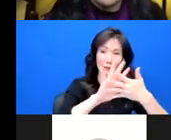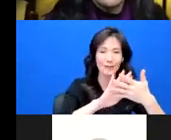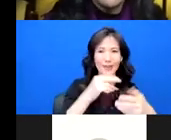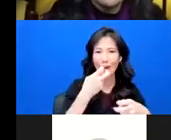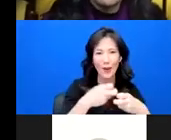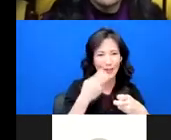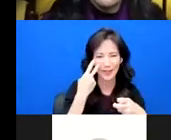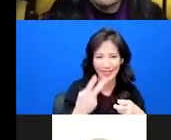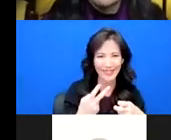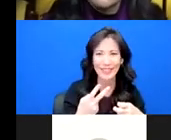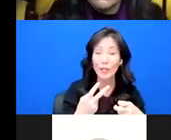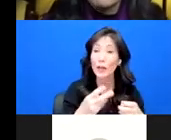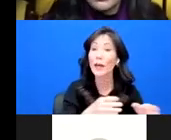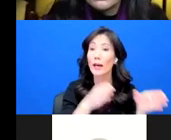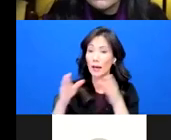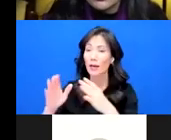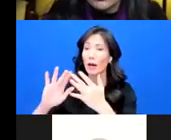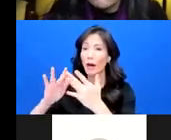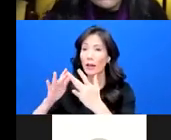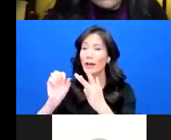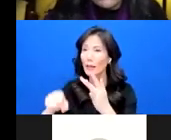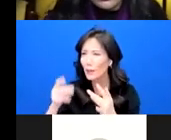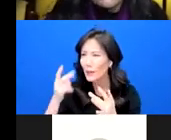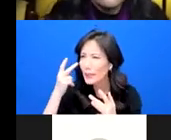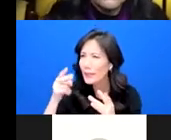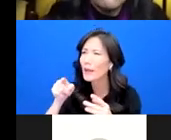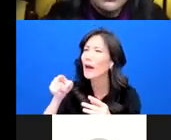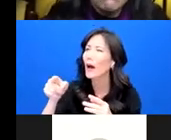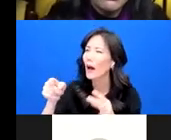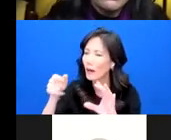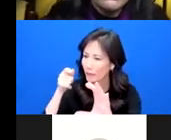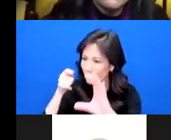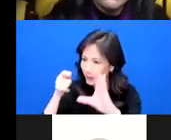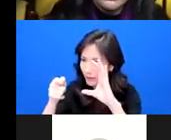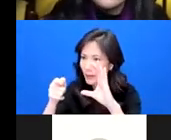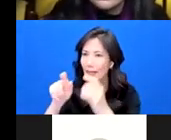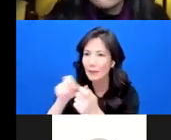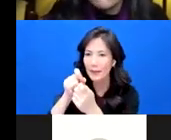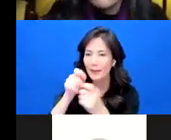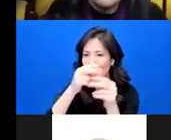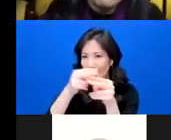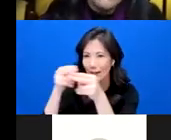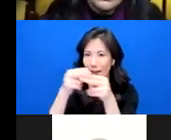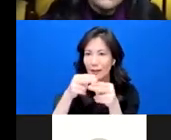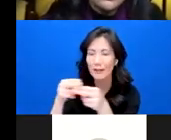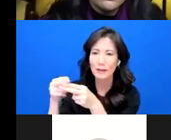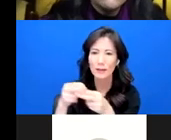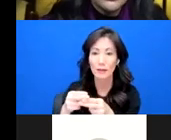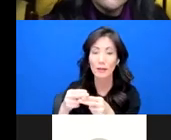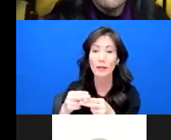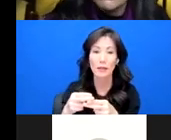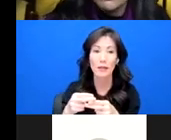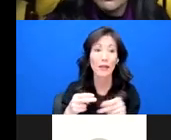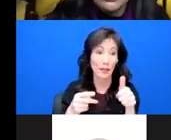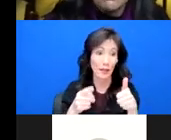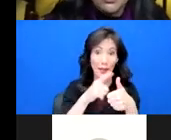to read, but you will have access to those to look at those specific neighborhoods. And again, for our draft plan A2, it's